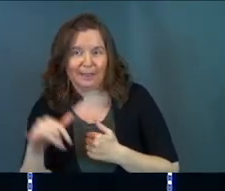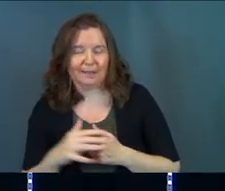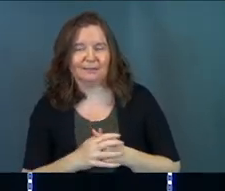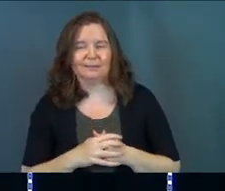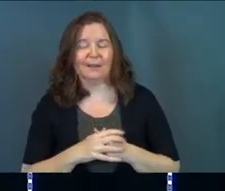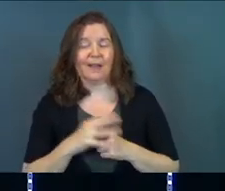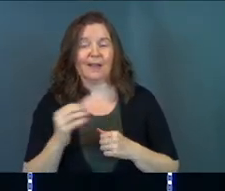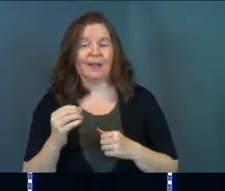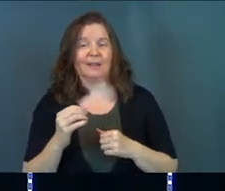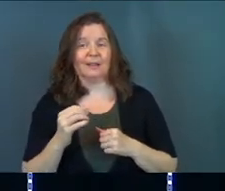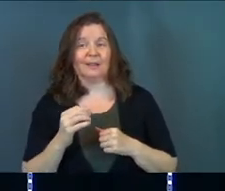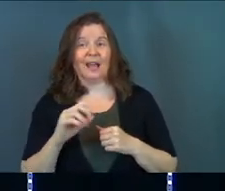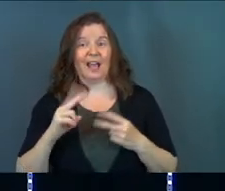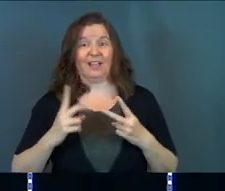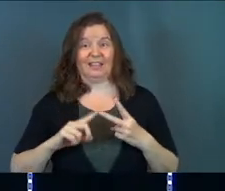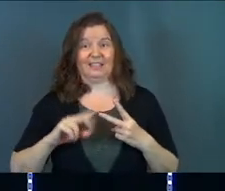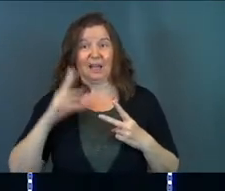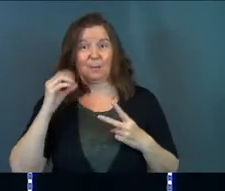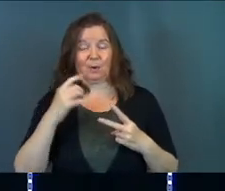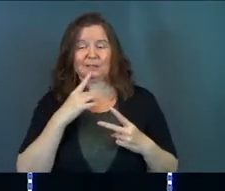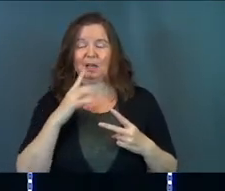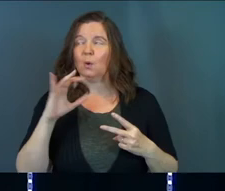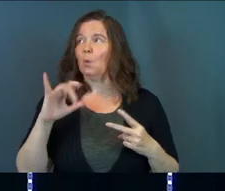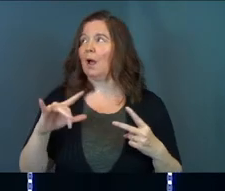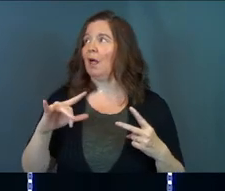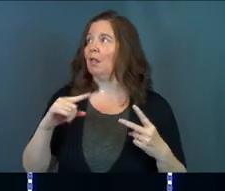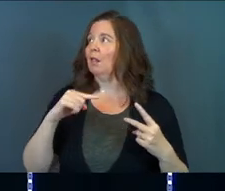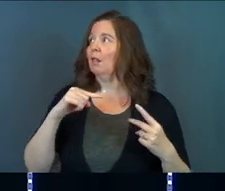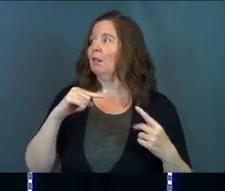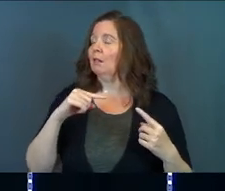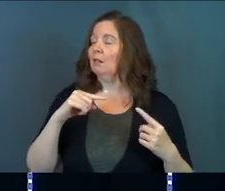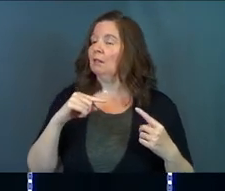like that. And the second boy, he says, well,